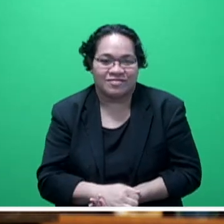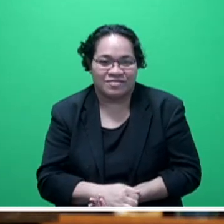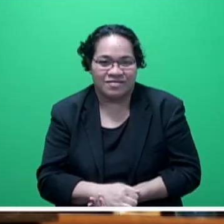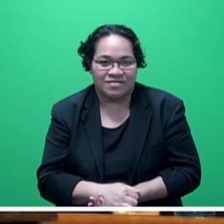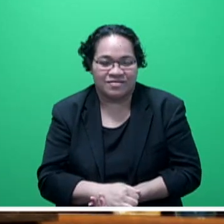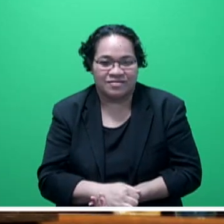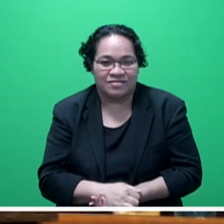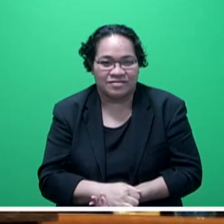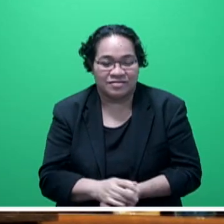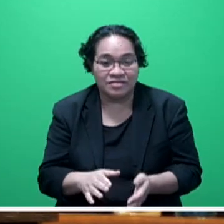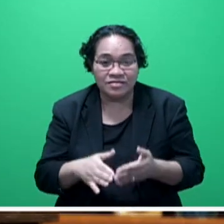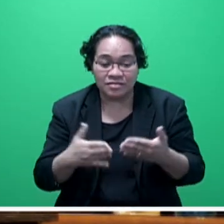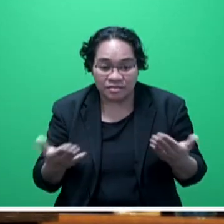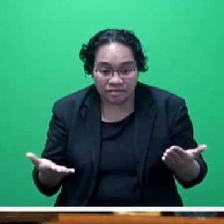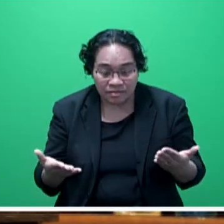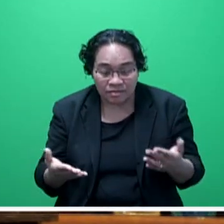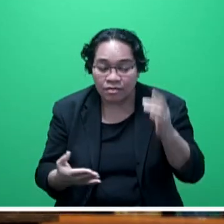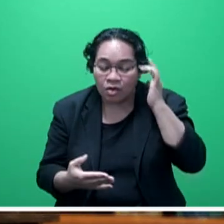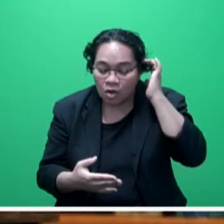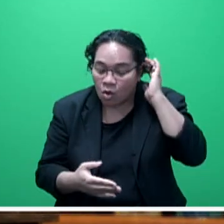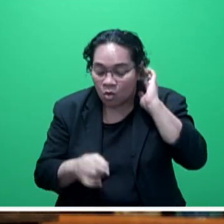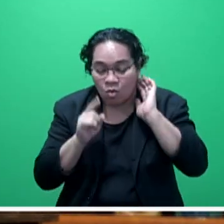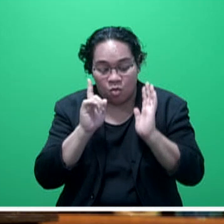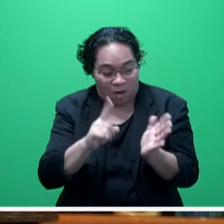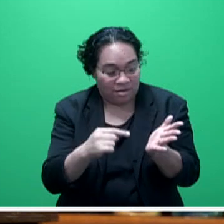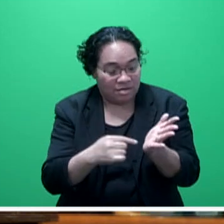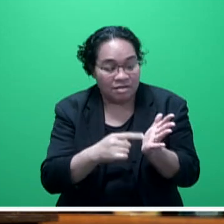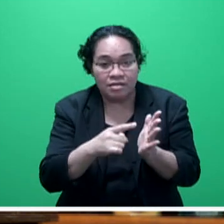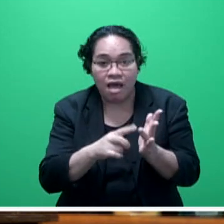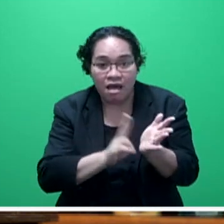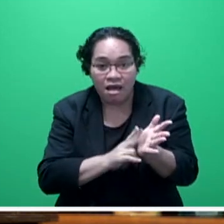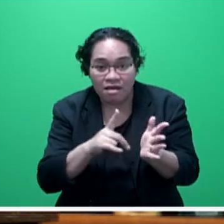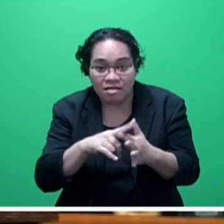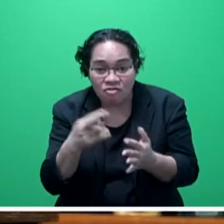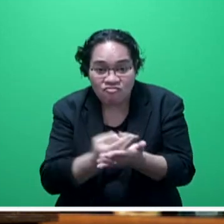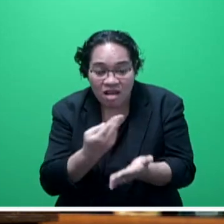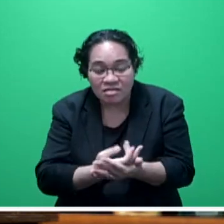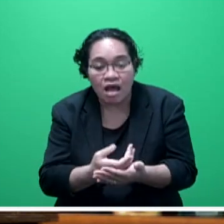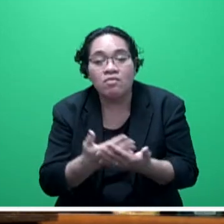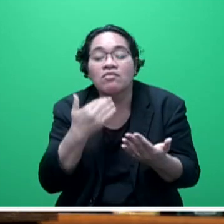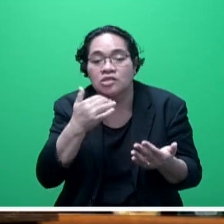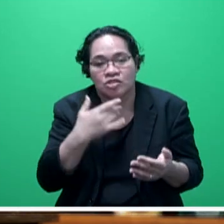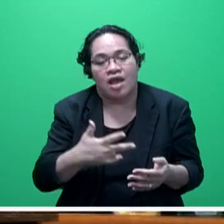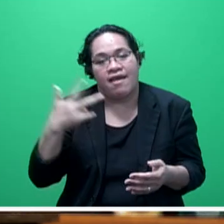And at the moment, one ton of rice would fetch them $800.